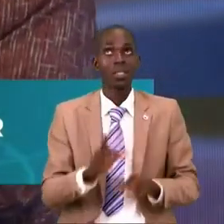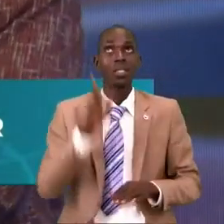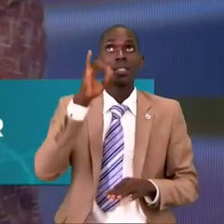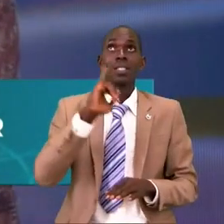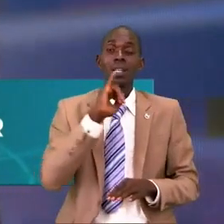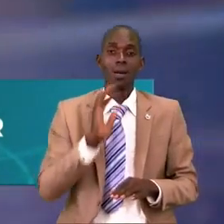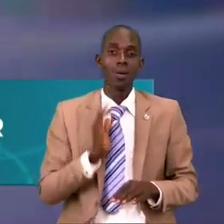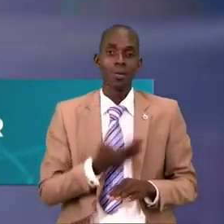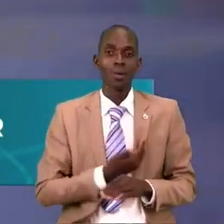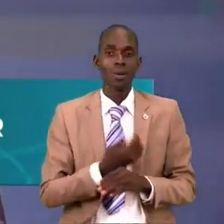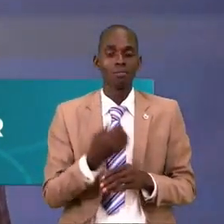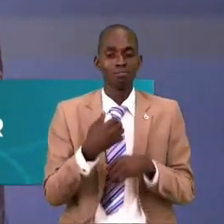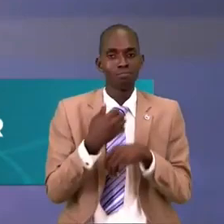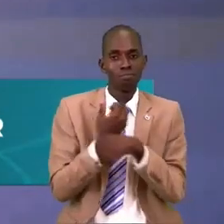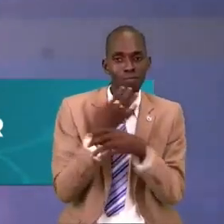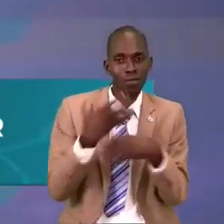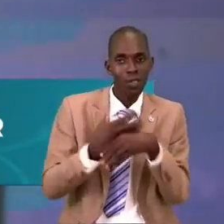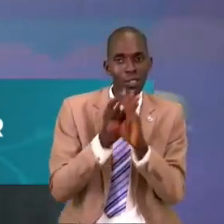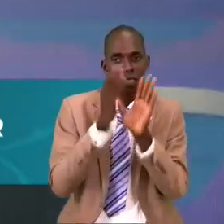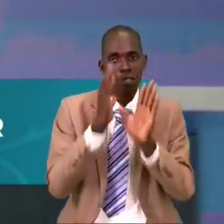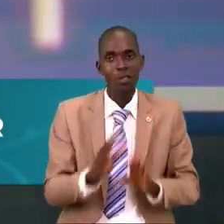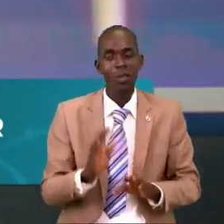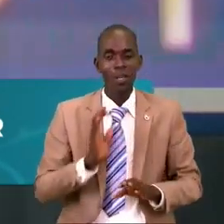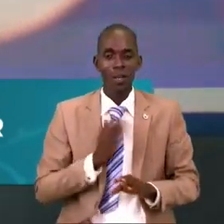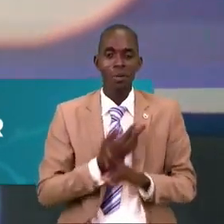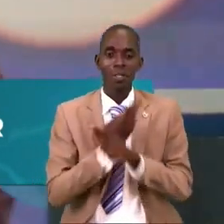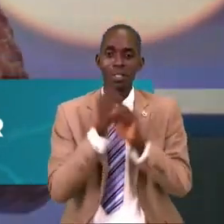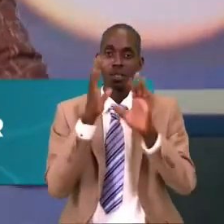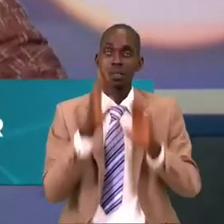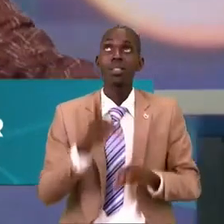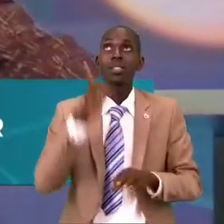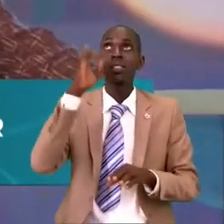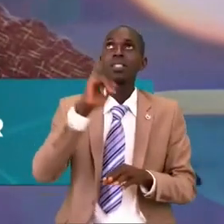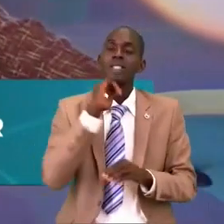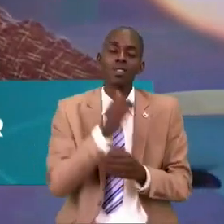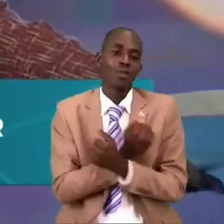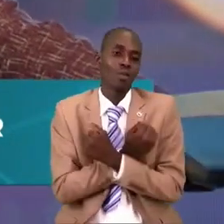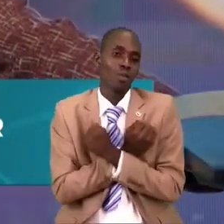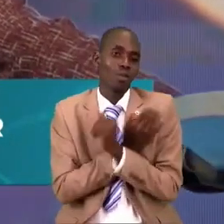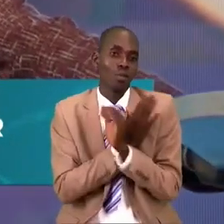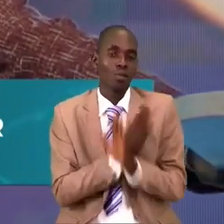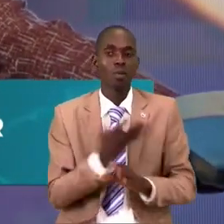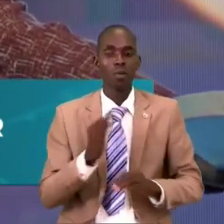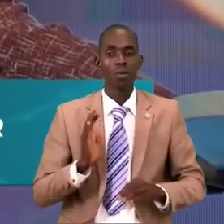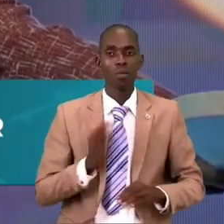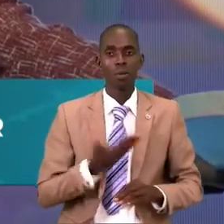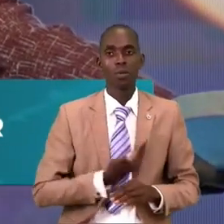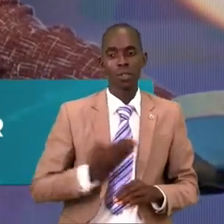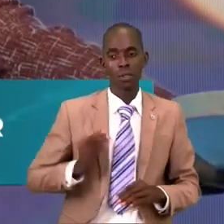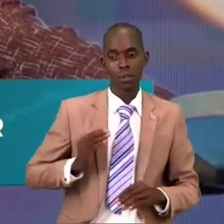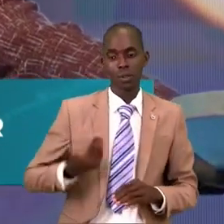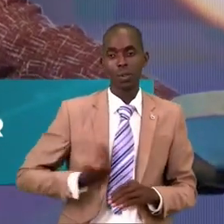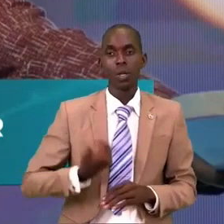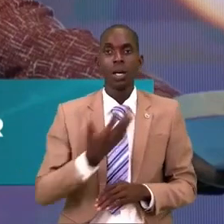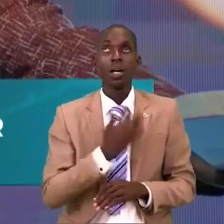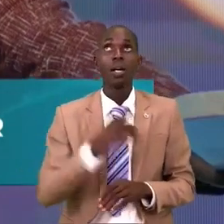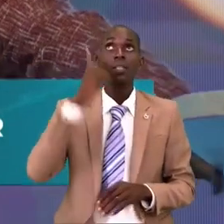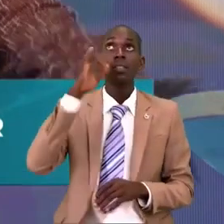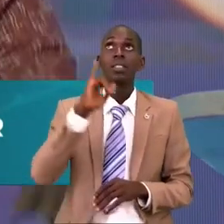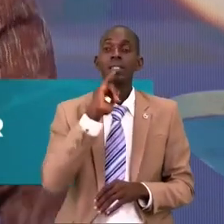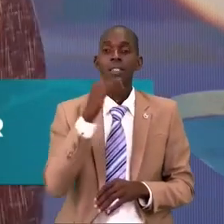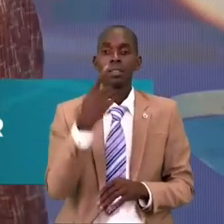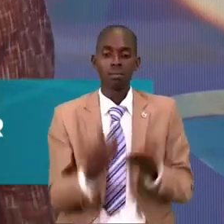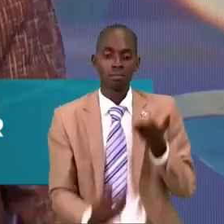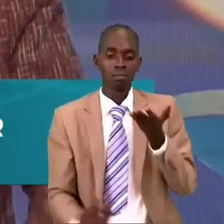the resurrection power for every soul. And he does that by his compassion. He does